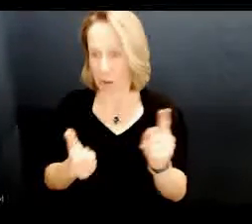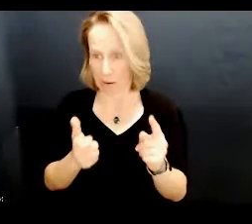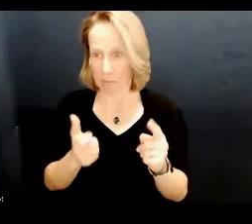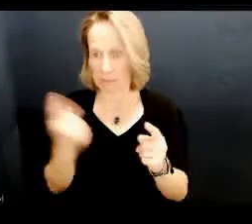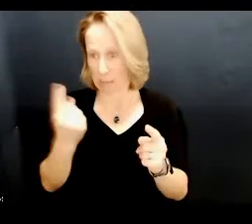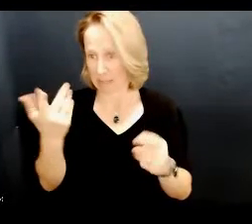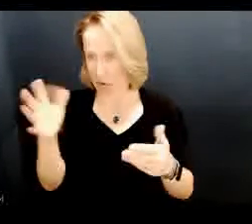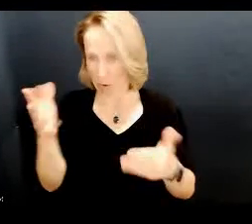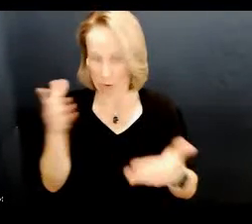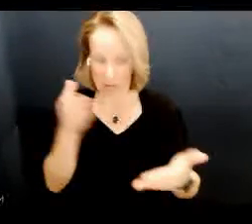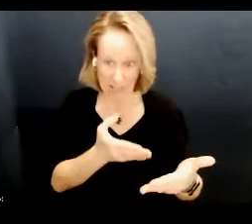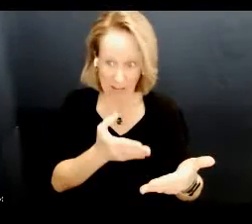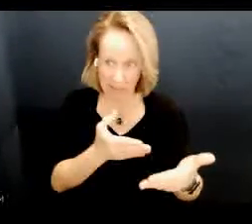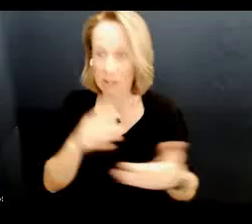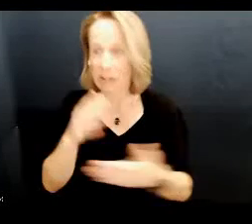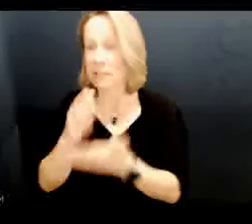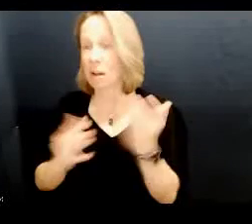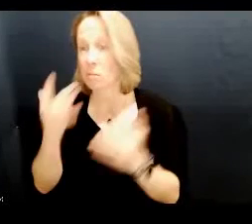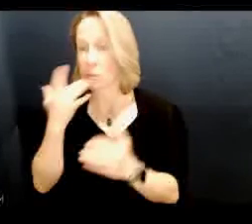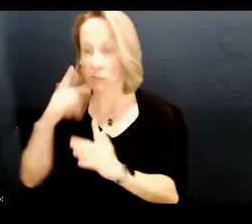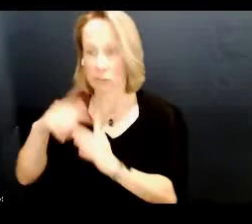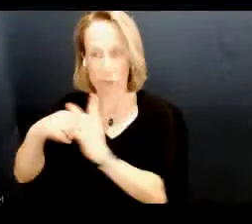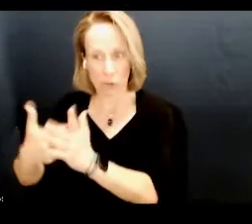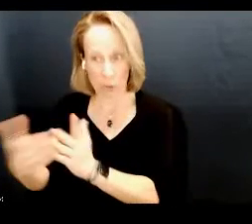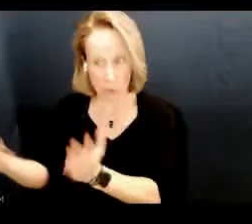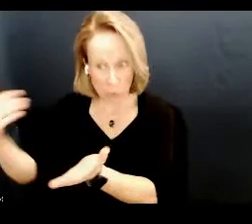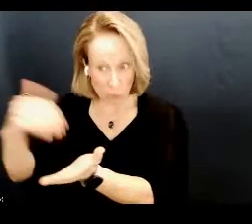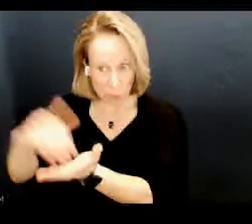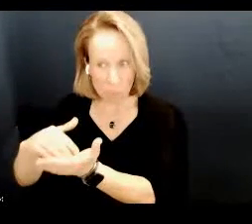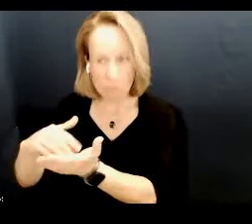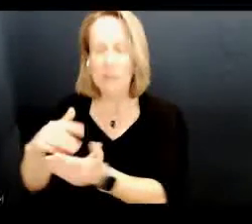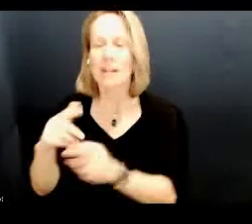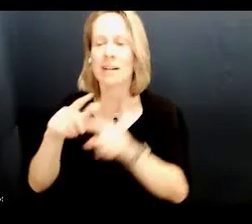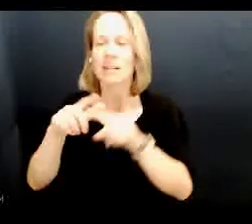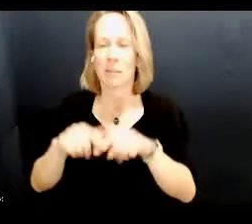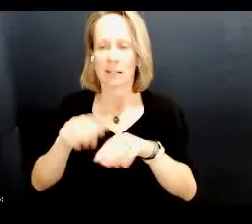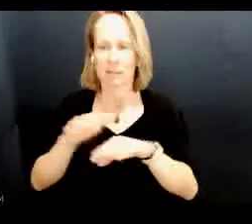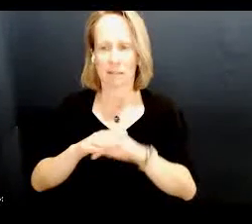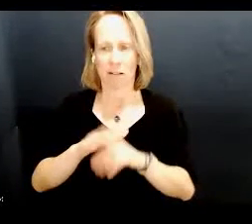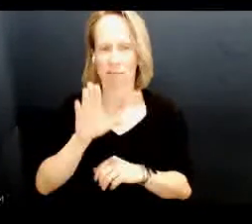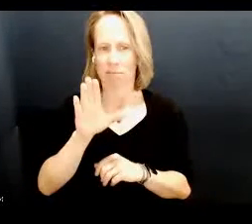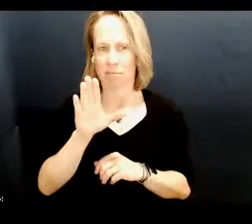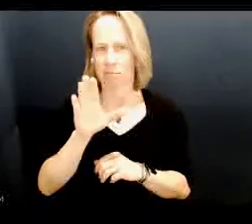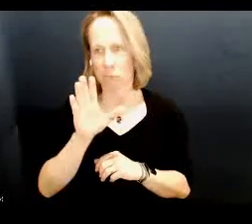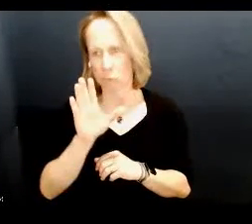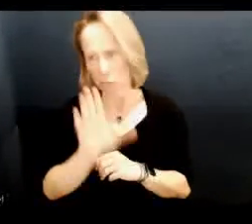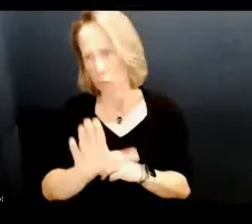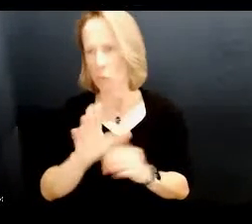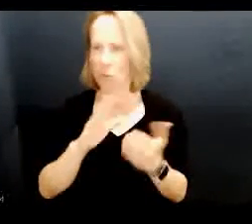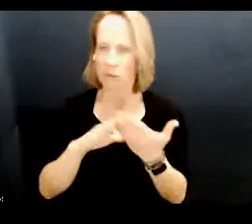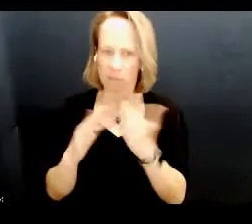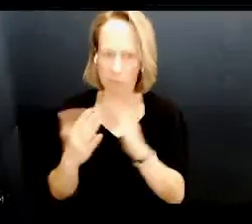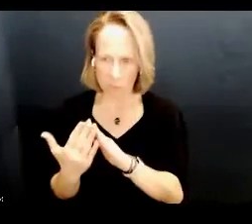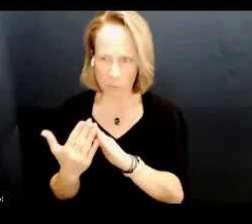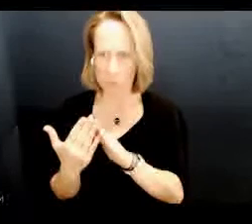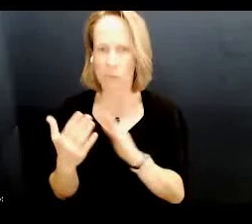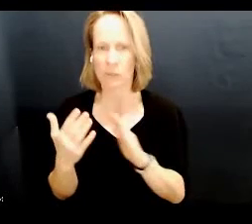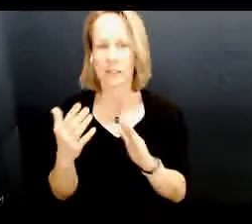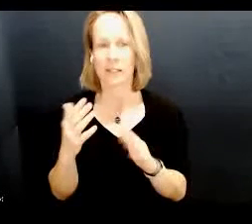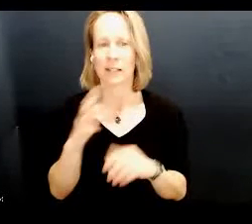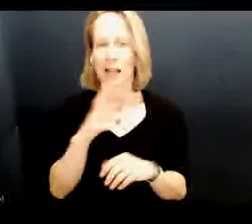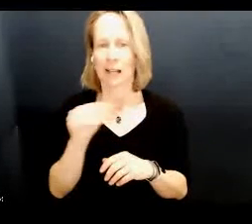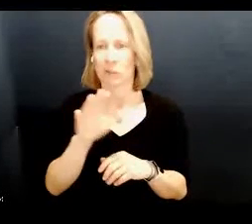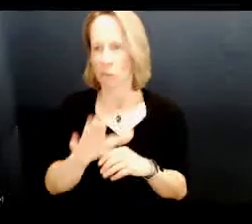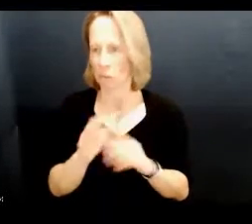just start fresh, right? It's going to be unique to what your community is like and what your capacity is